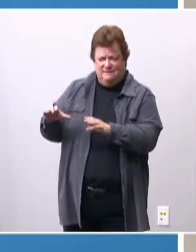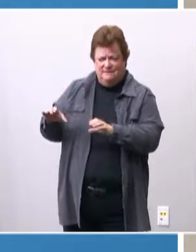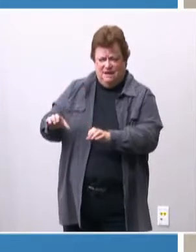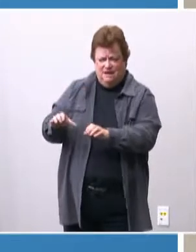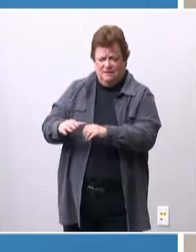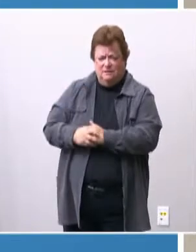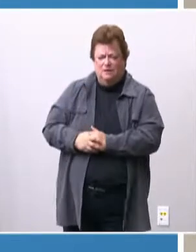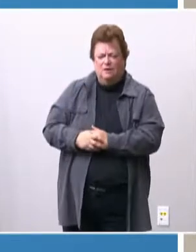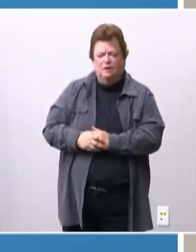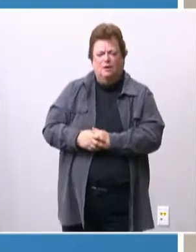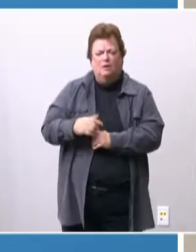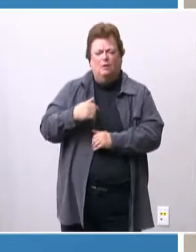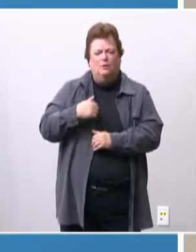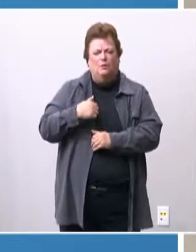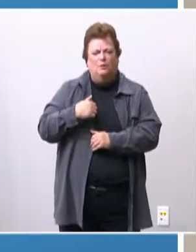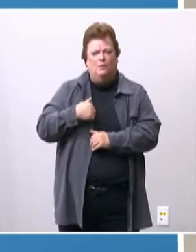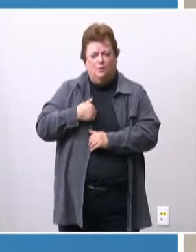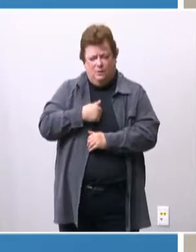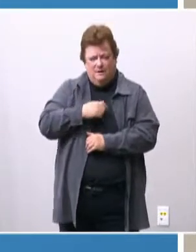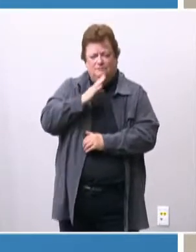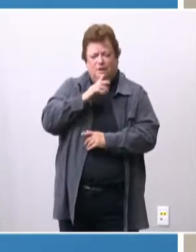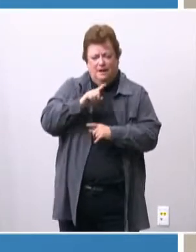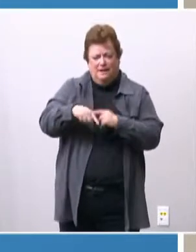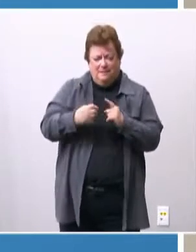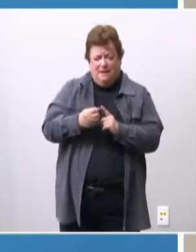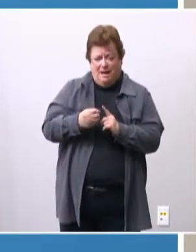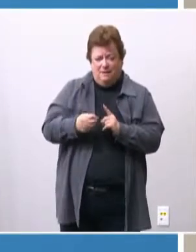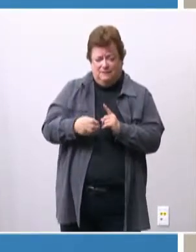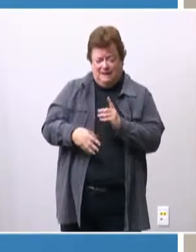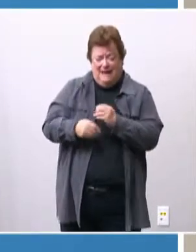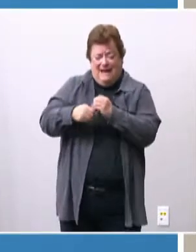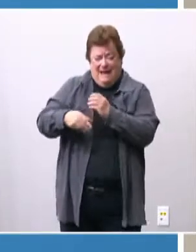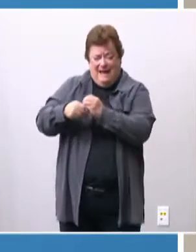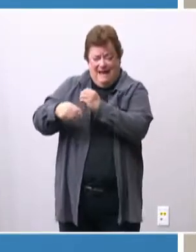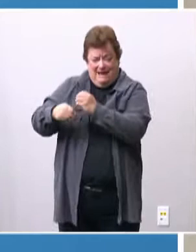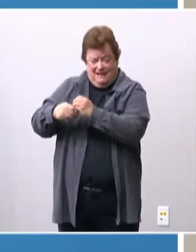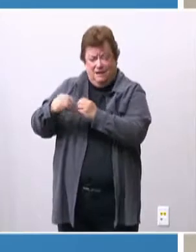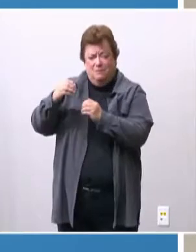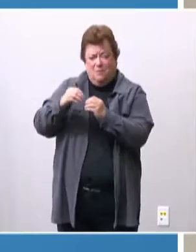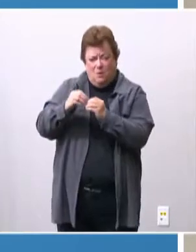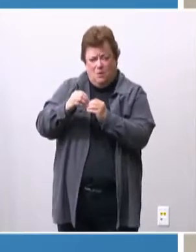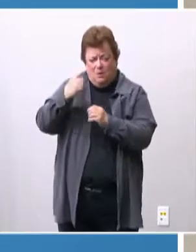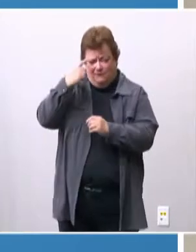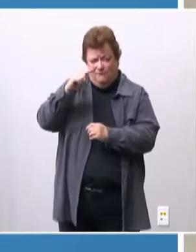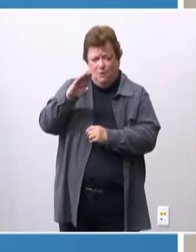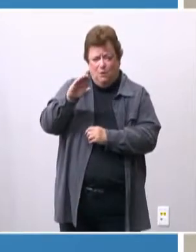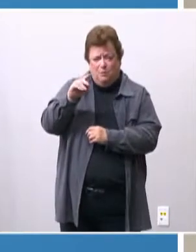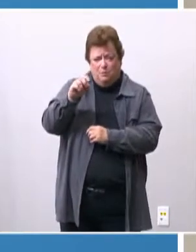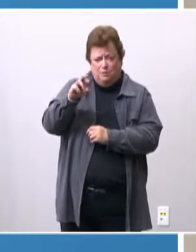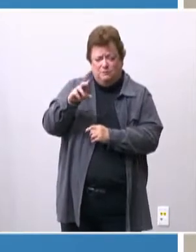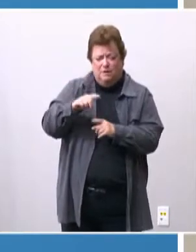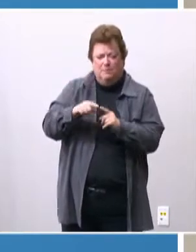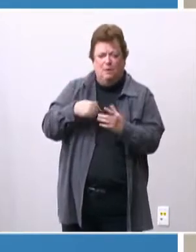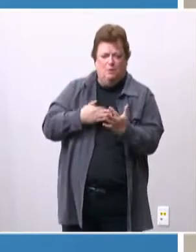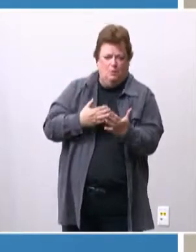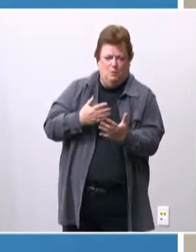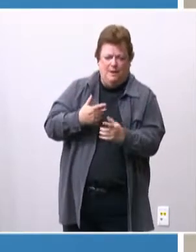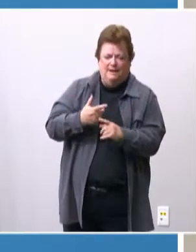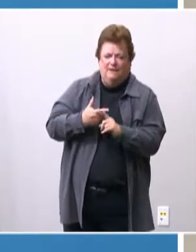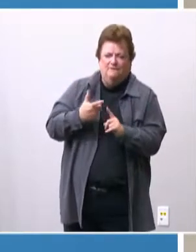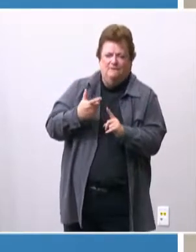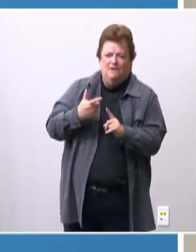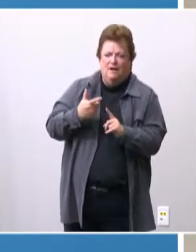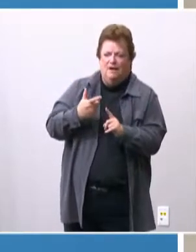We have been talking about the expansion of booster doses, but we're waiting for further